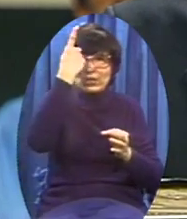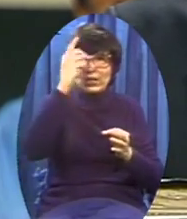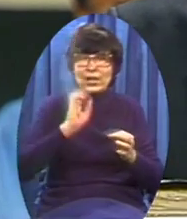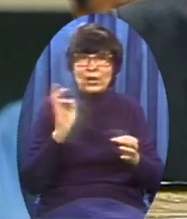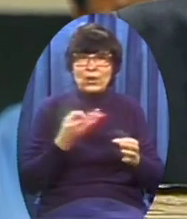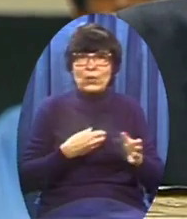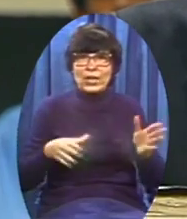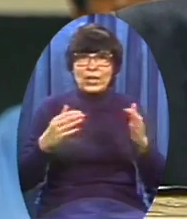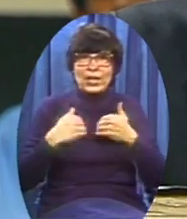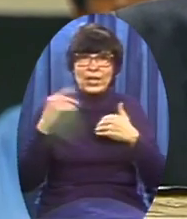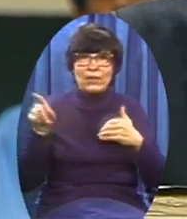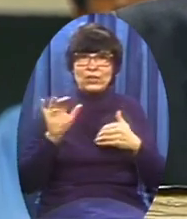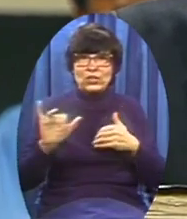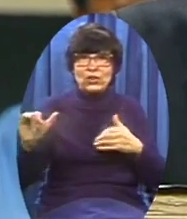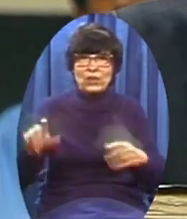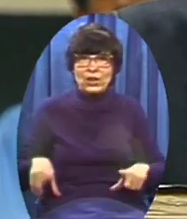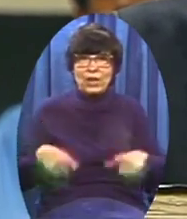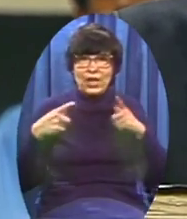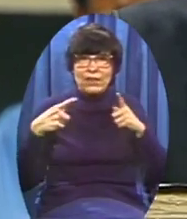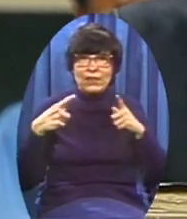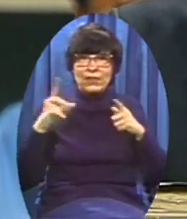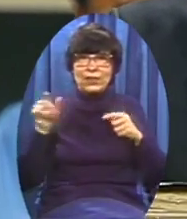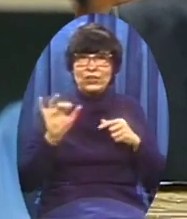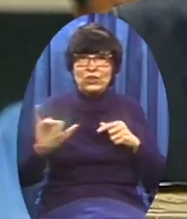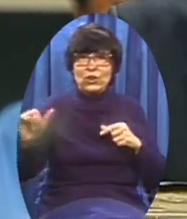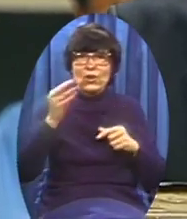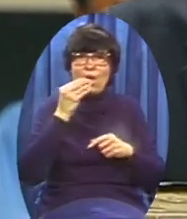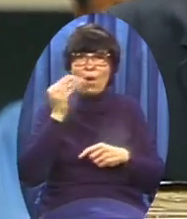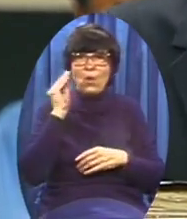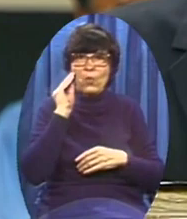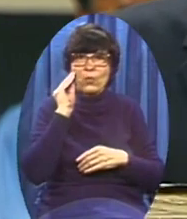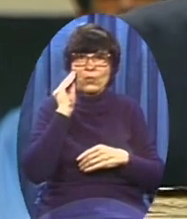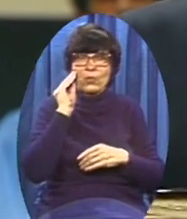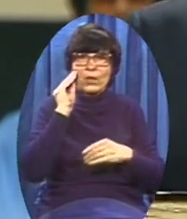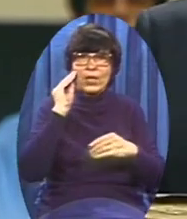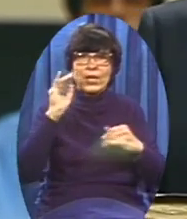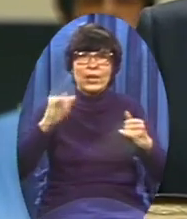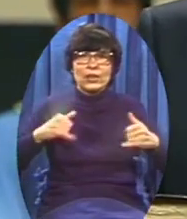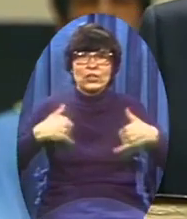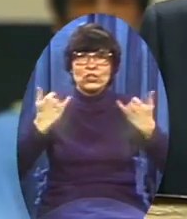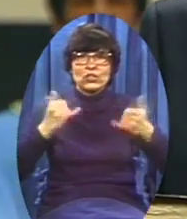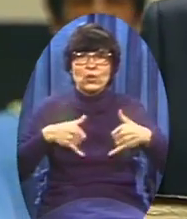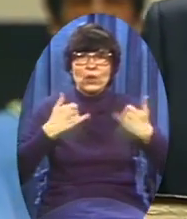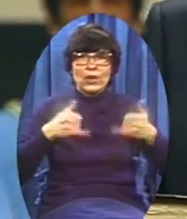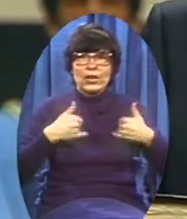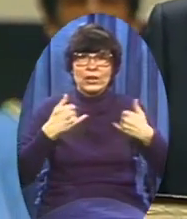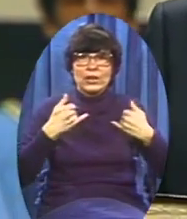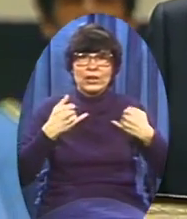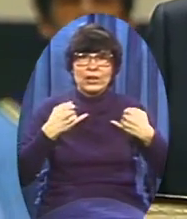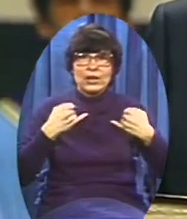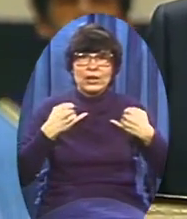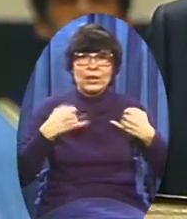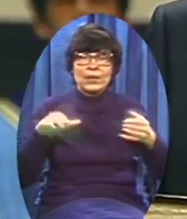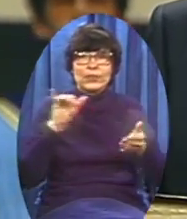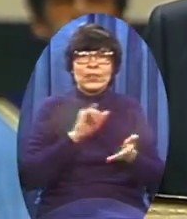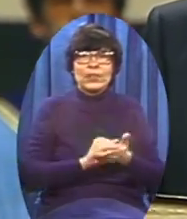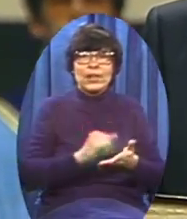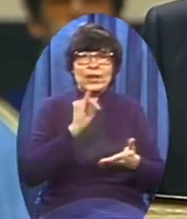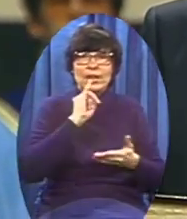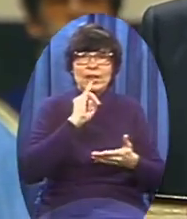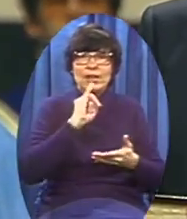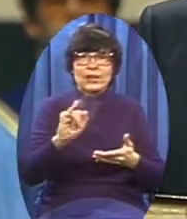eternal, an eternal home, and a joy that is unspeakable and full of